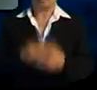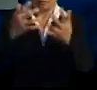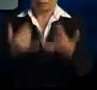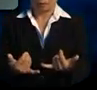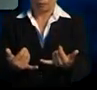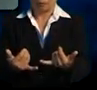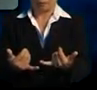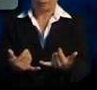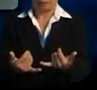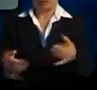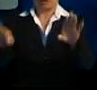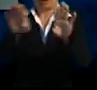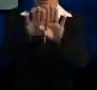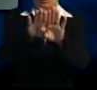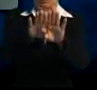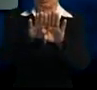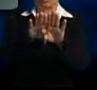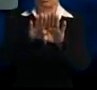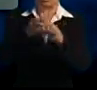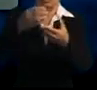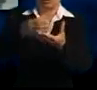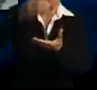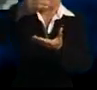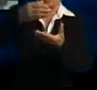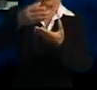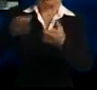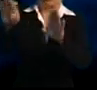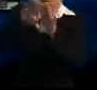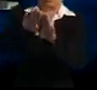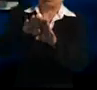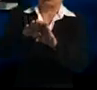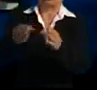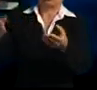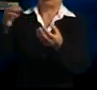Now, close the opening of the tube with some more glass wool.